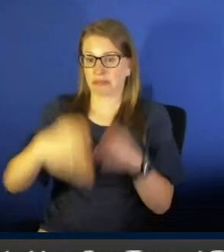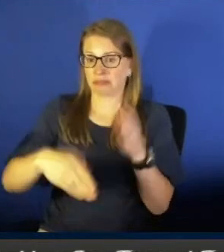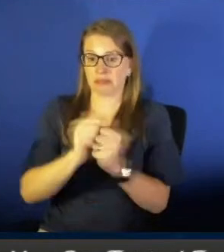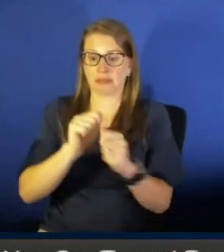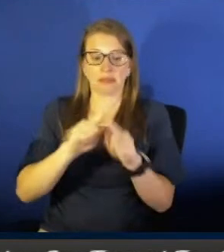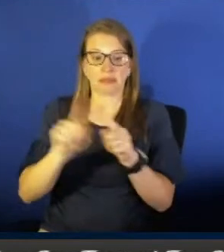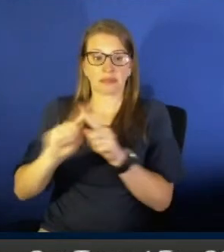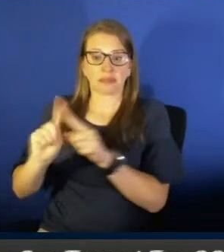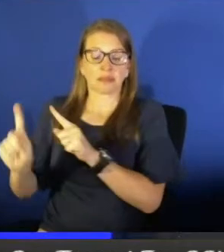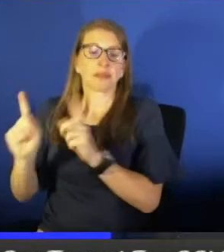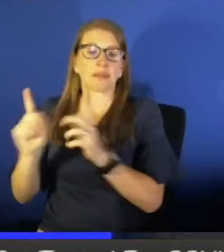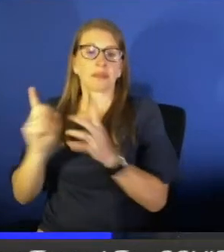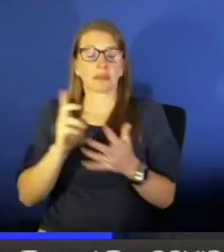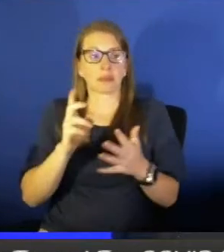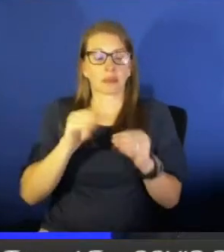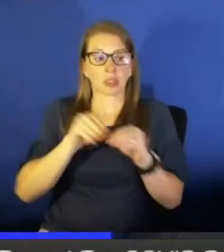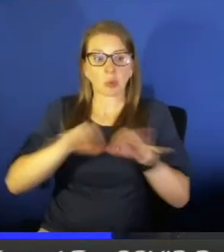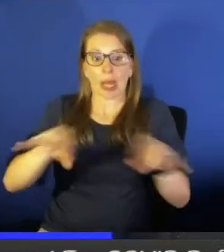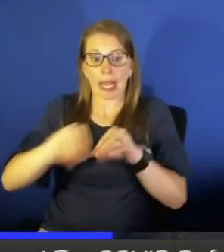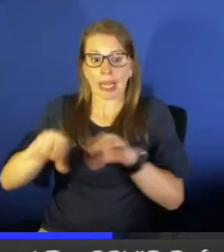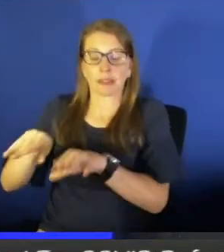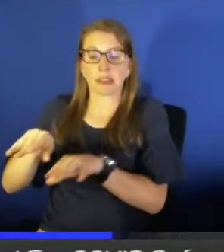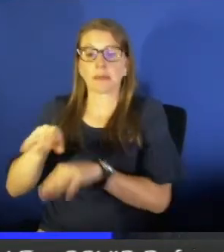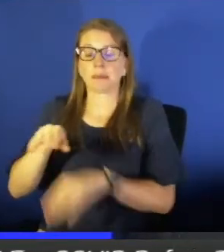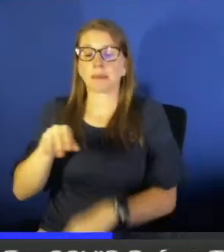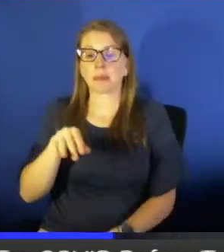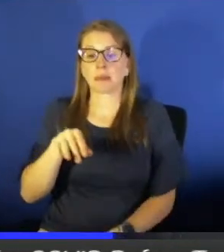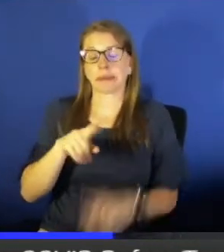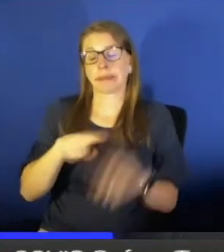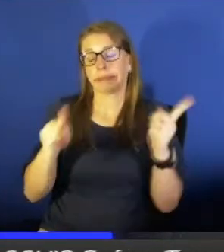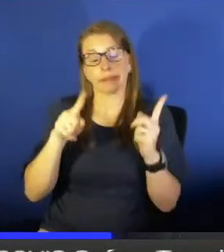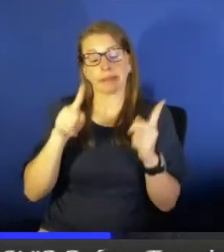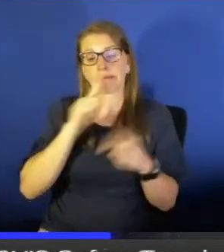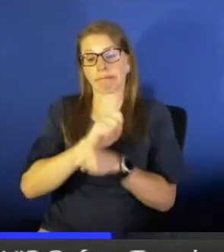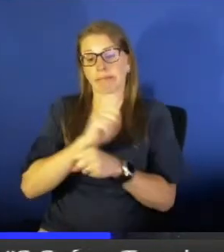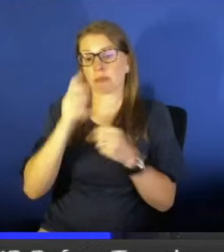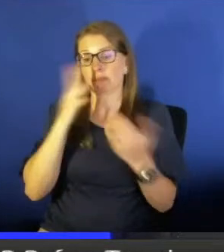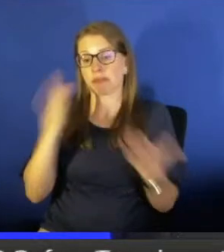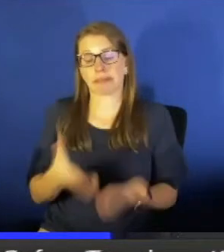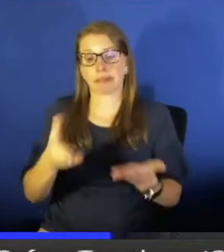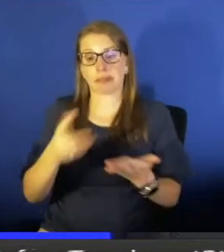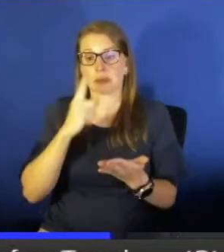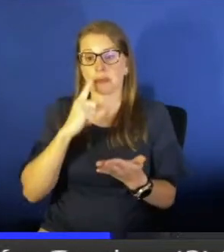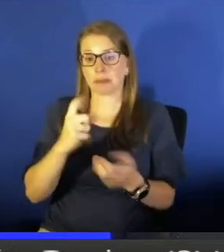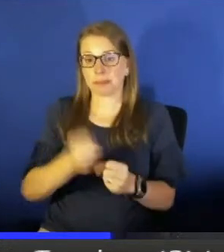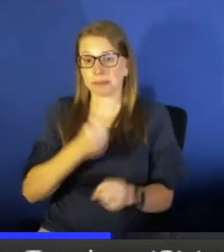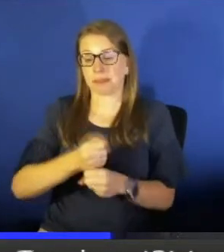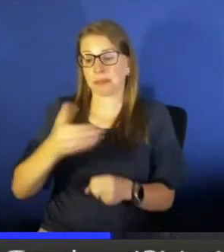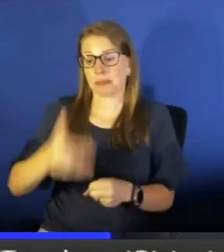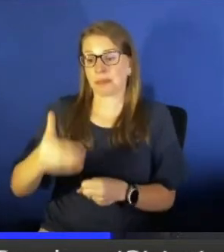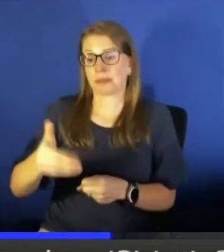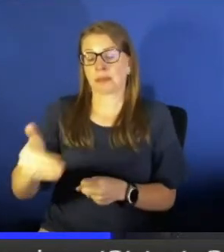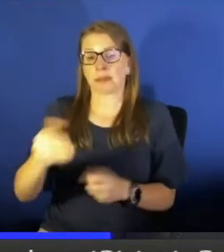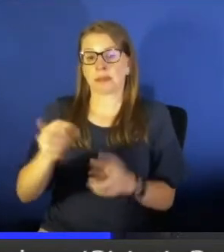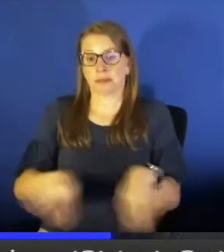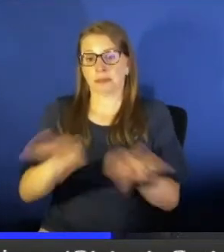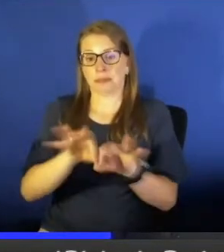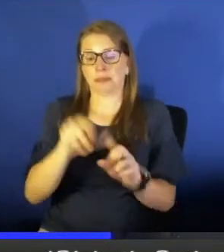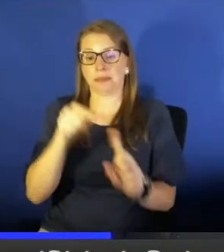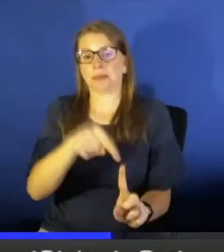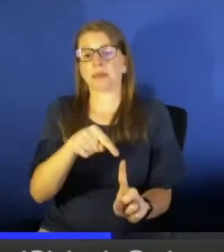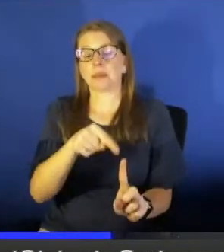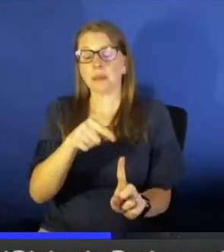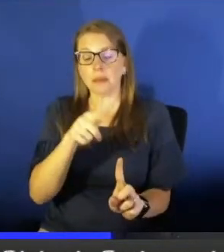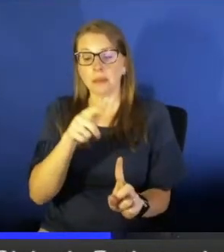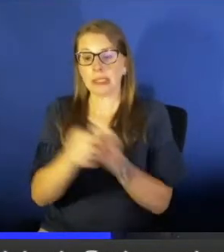The reality is it's here to stay, and it's going to have it's going to be here for years. And the key is to try and stay safe over the